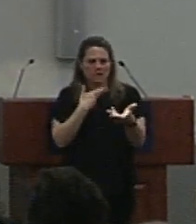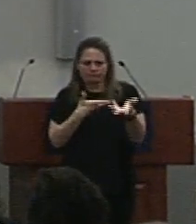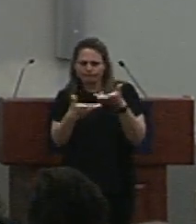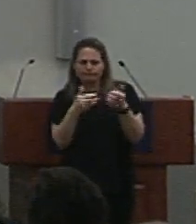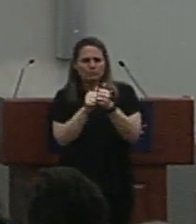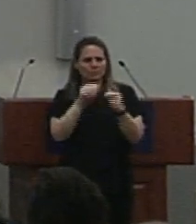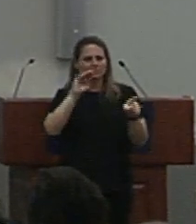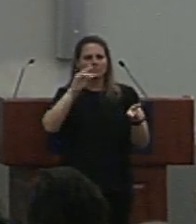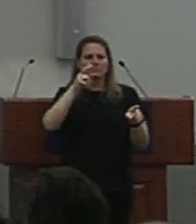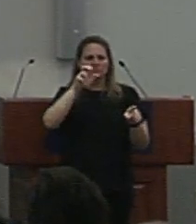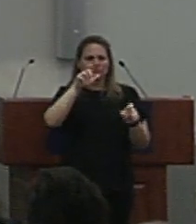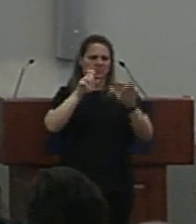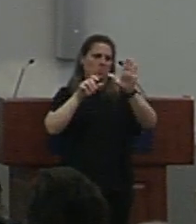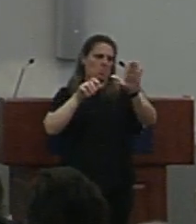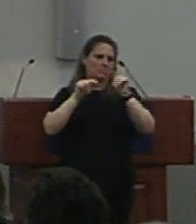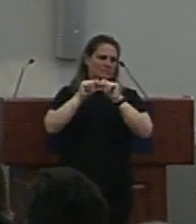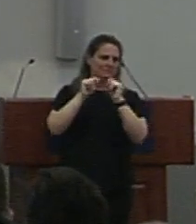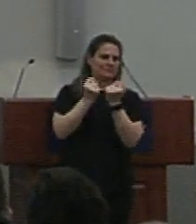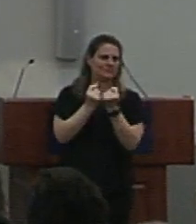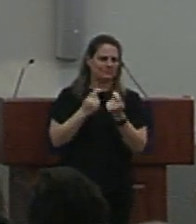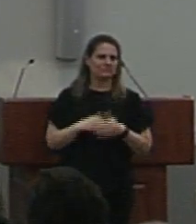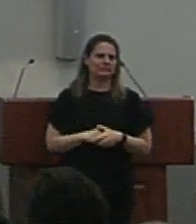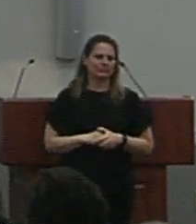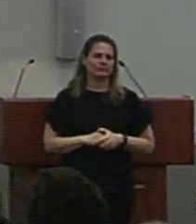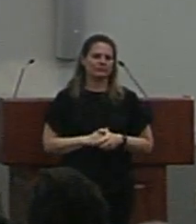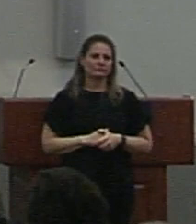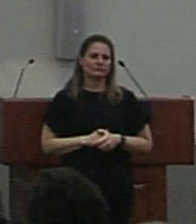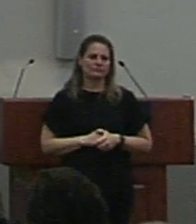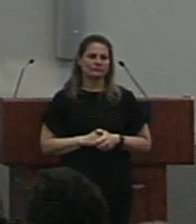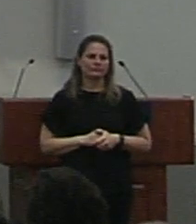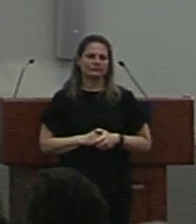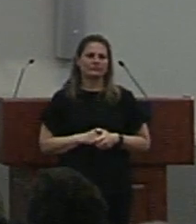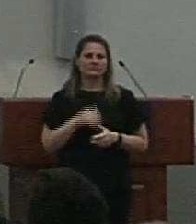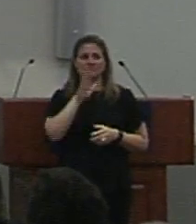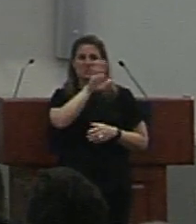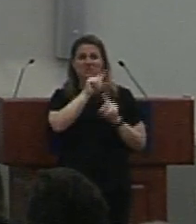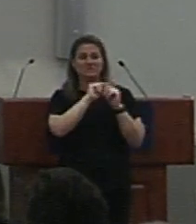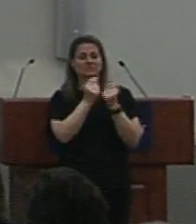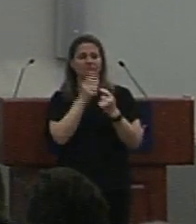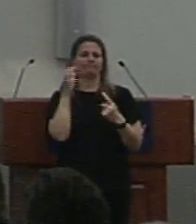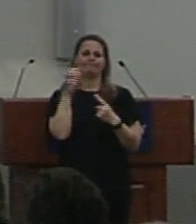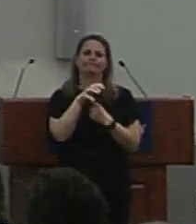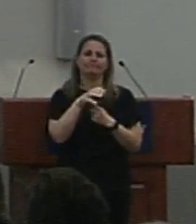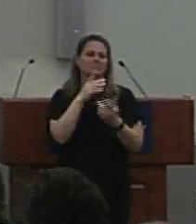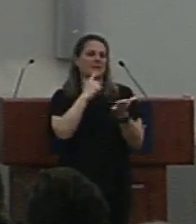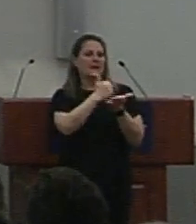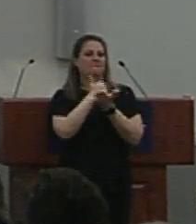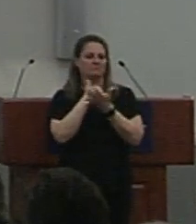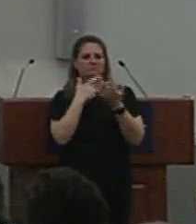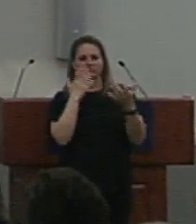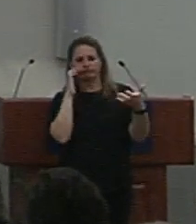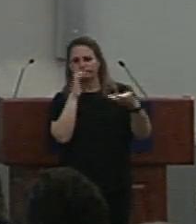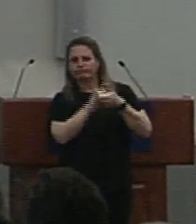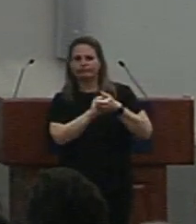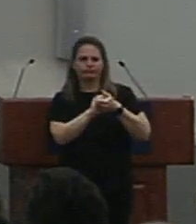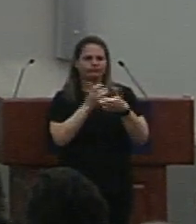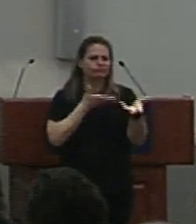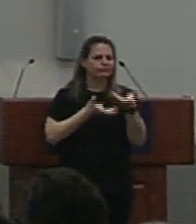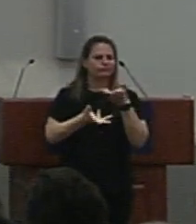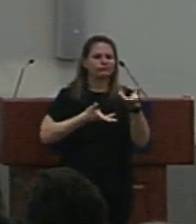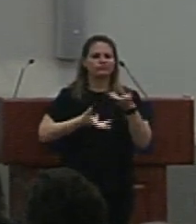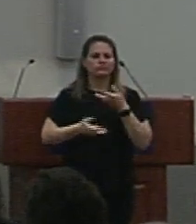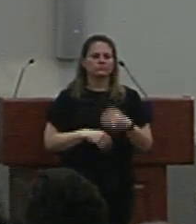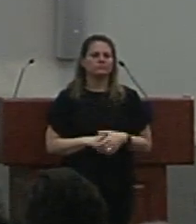again, echo what Michelle says. I think we do have a good collaborative relationship, although there's